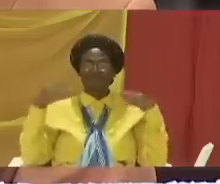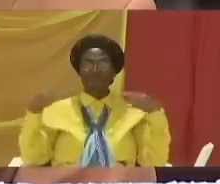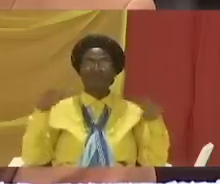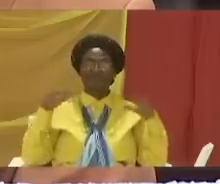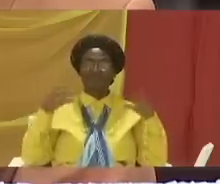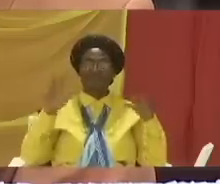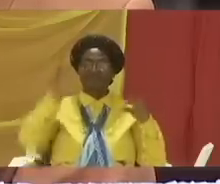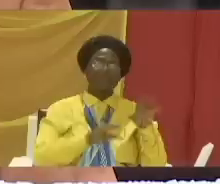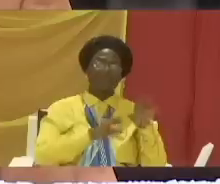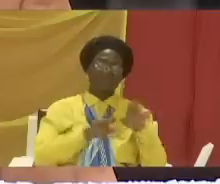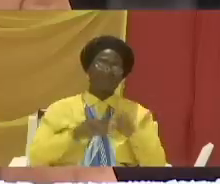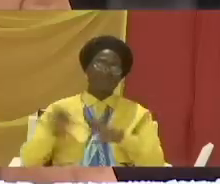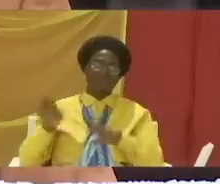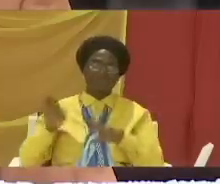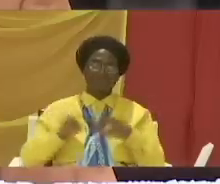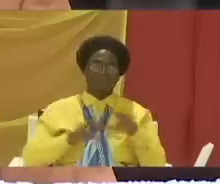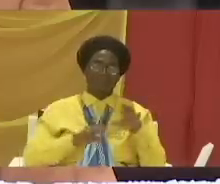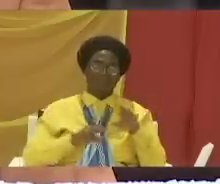1, 2, 3.